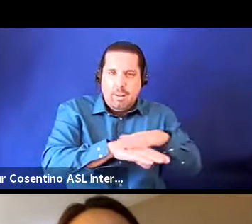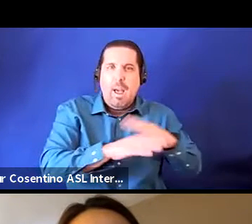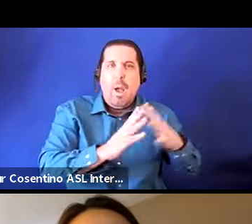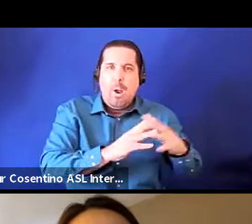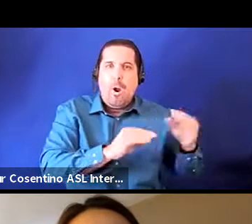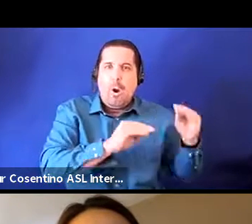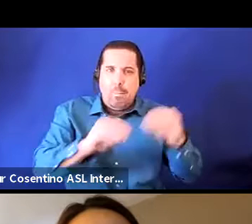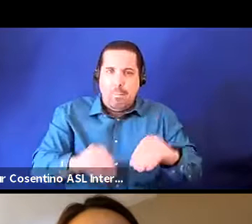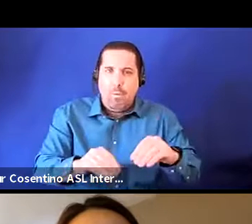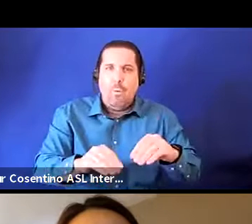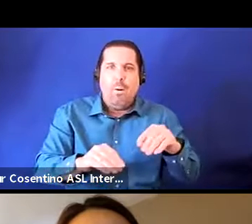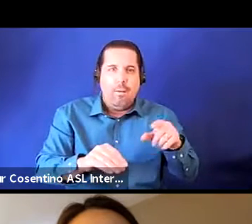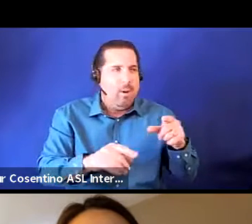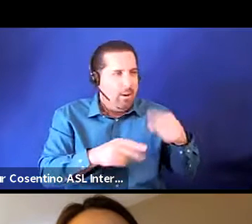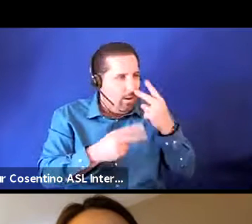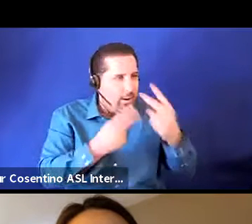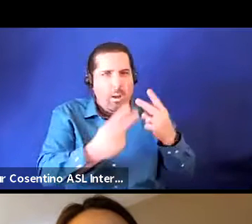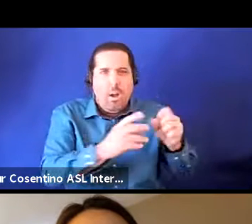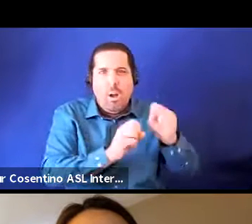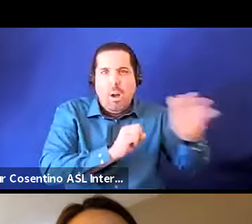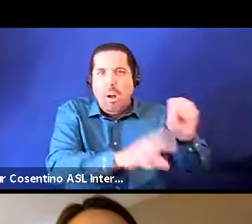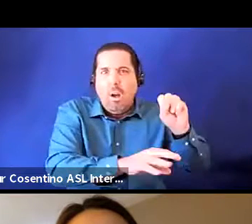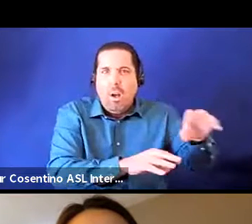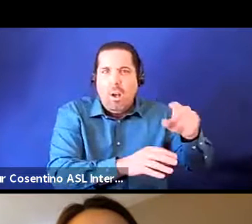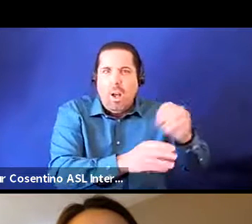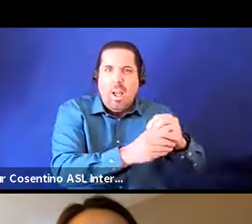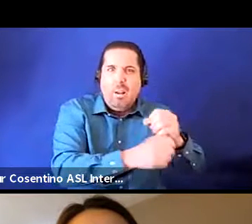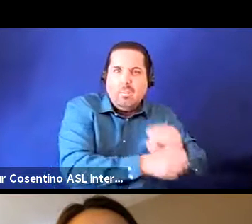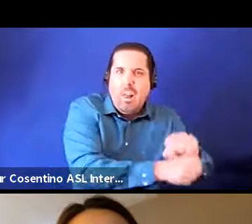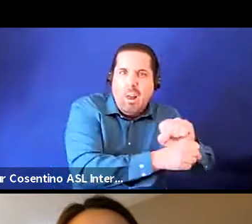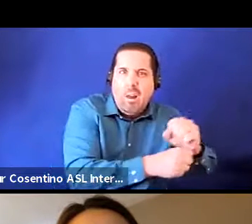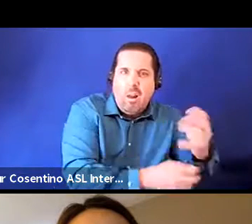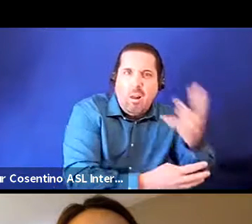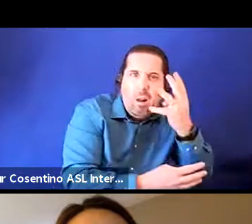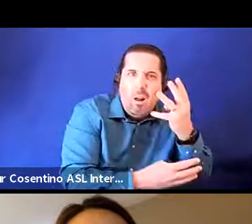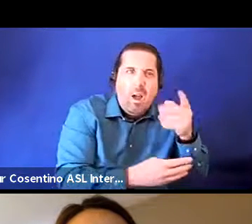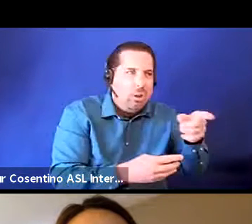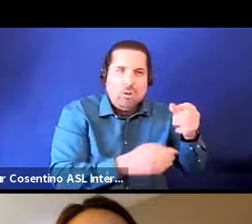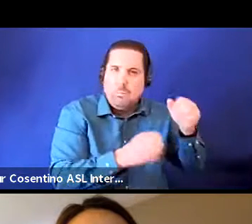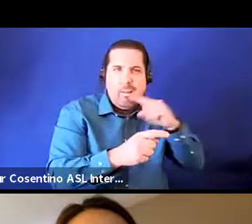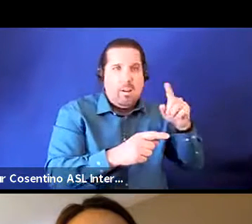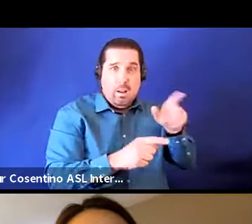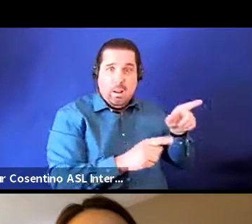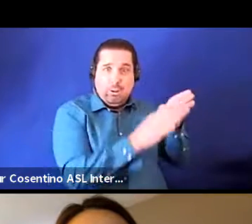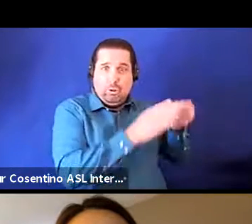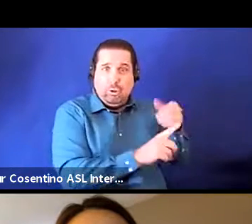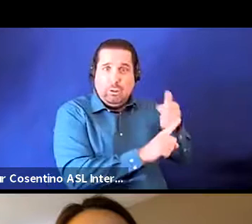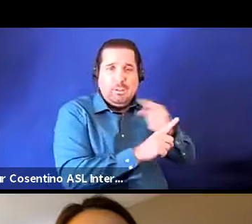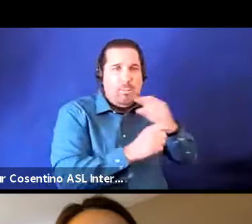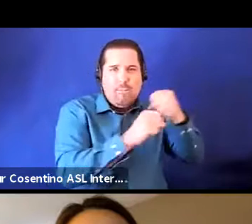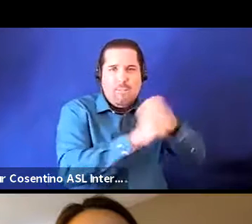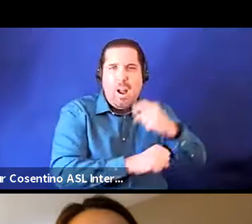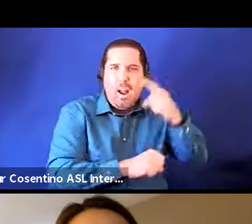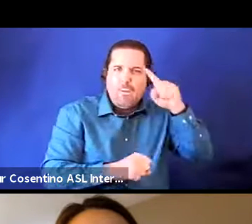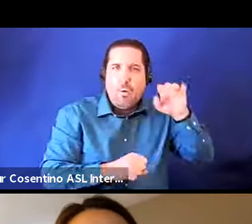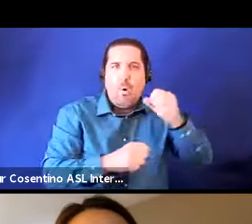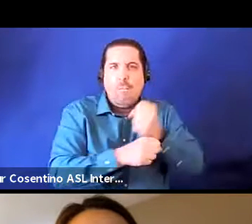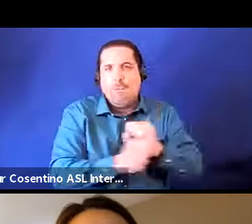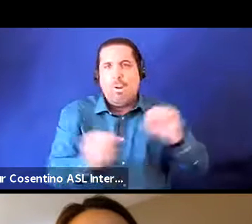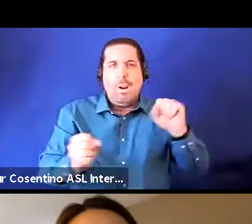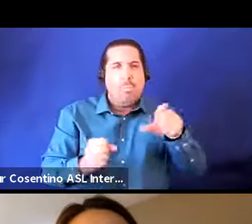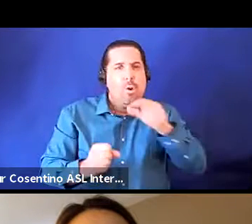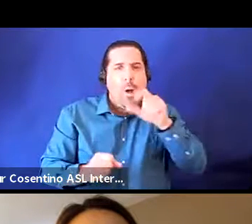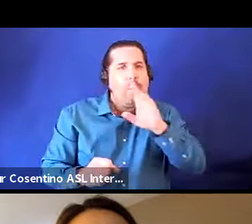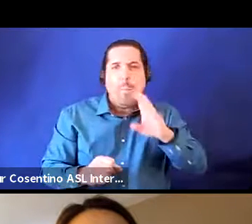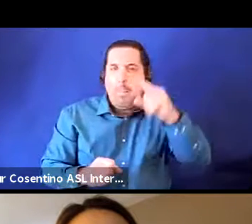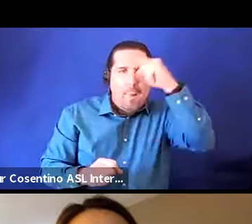tradition of fighting for freedom ever since. And she also says that you don't have to be Black to be part of the Black radical tradition.